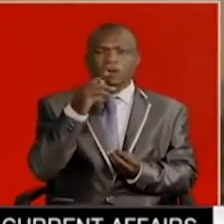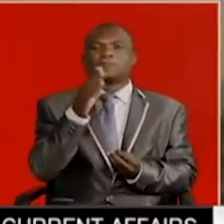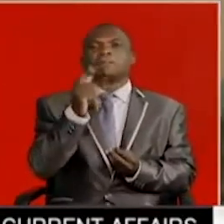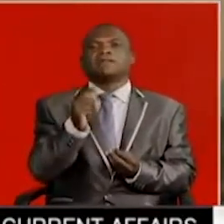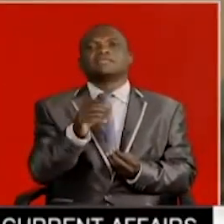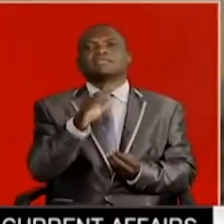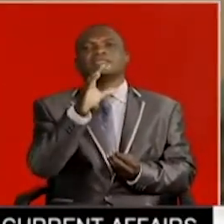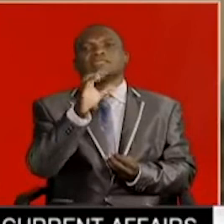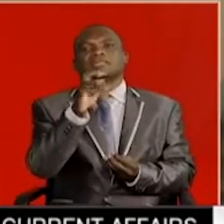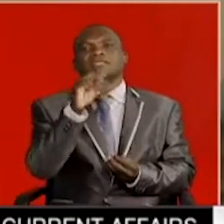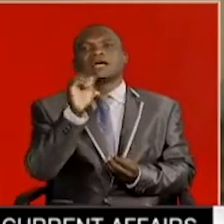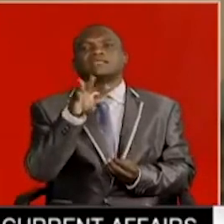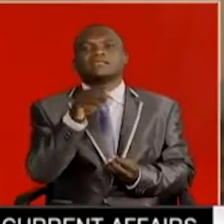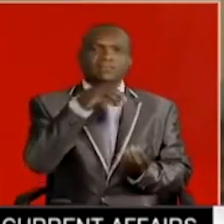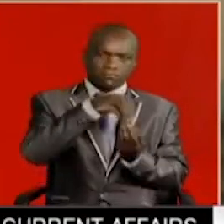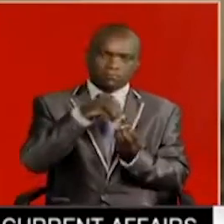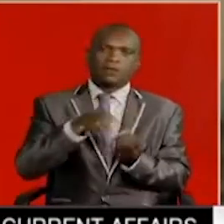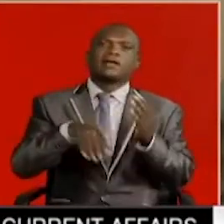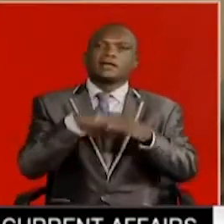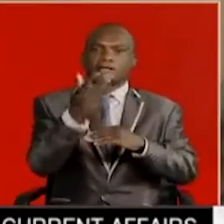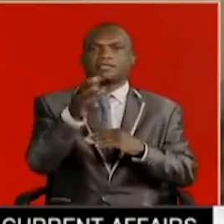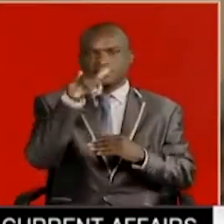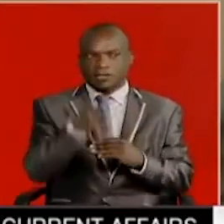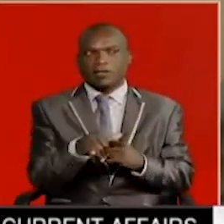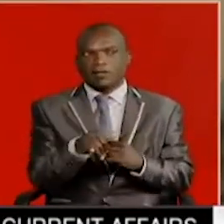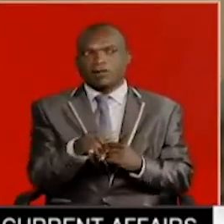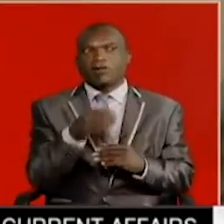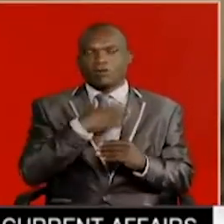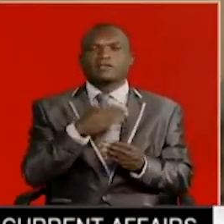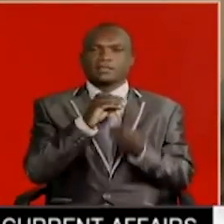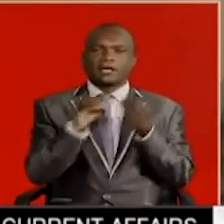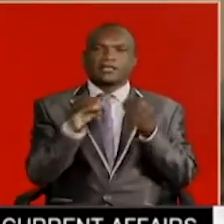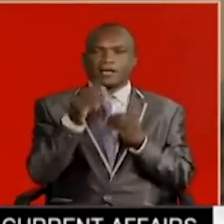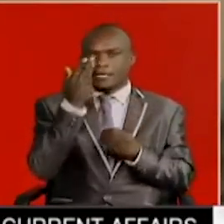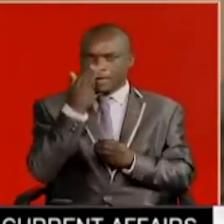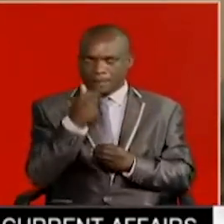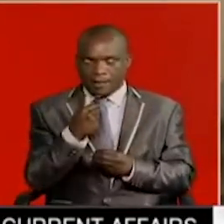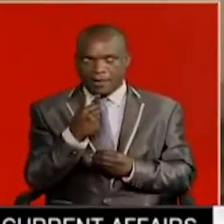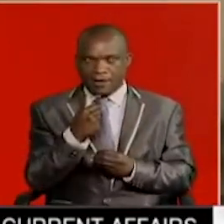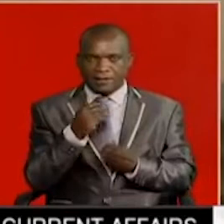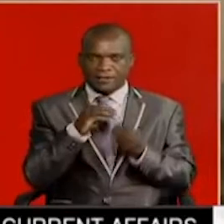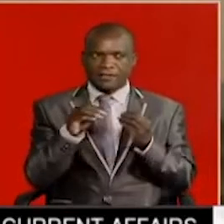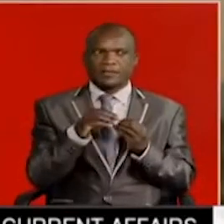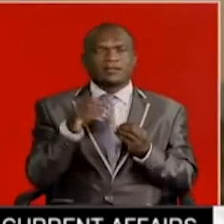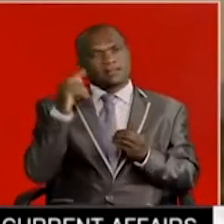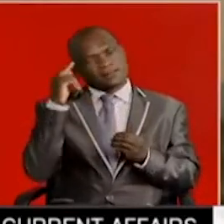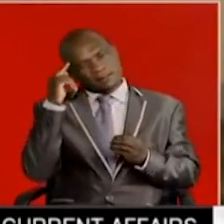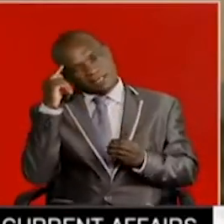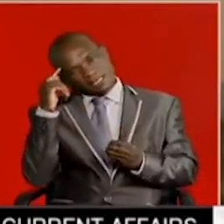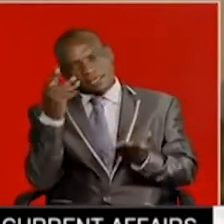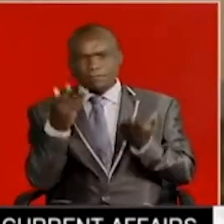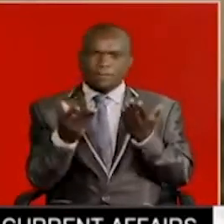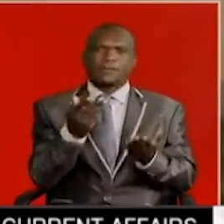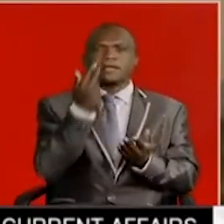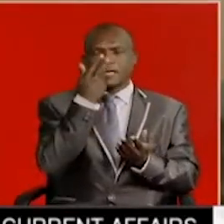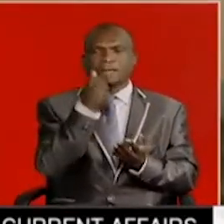year, where we are going to get the actual figures. But these are estimate figures which we